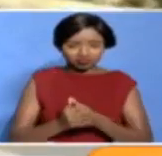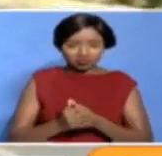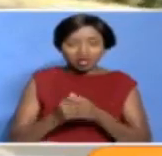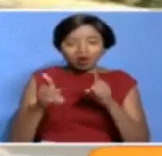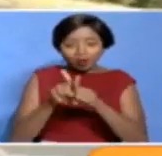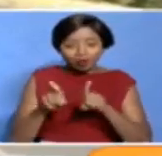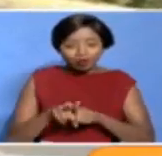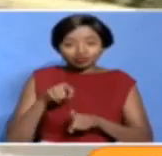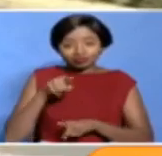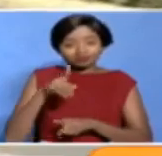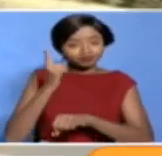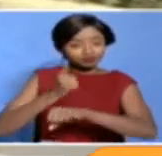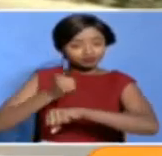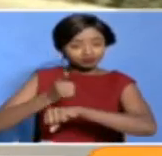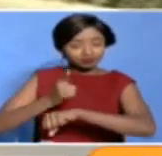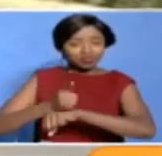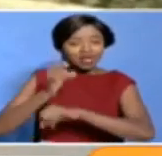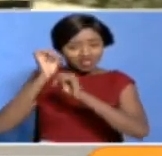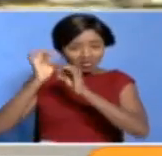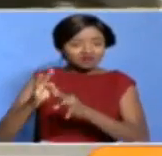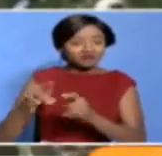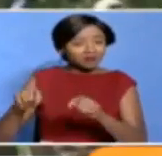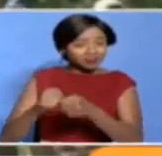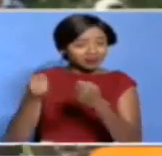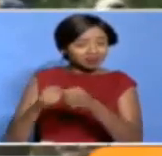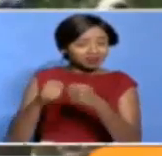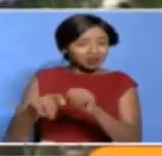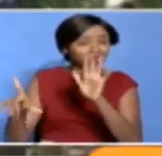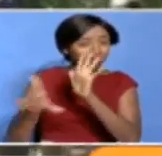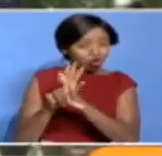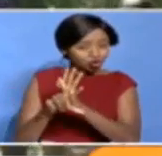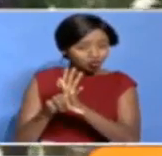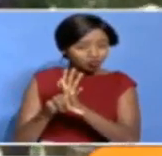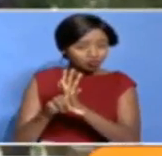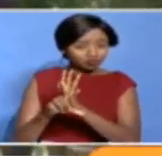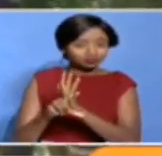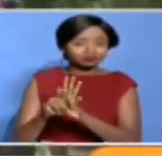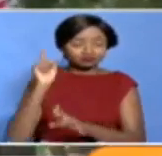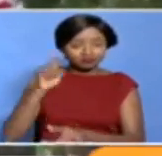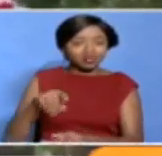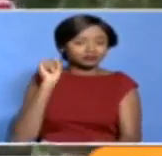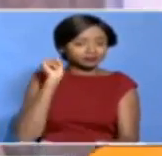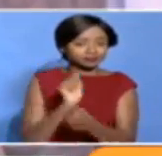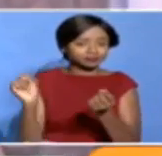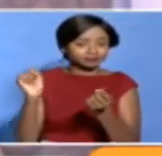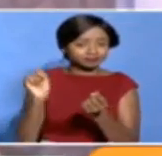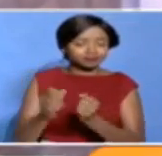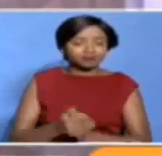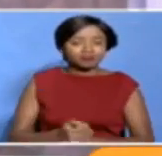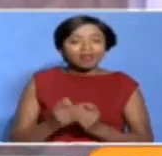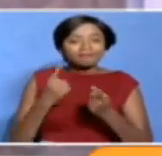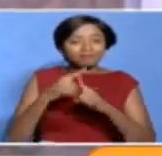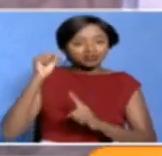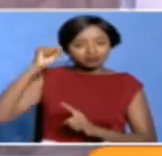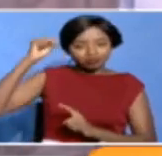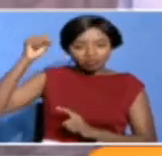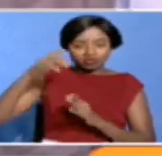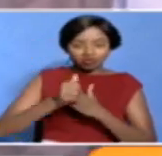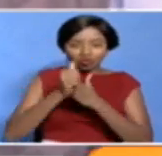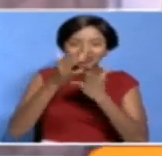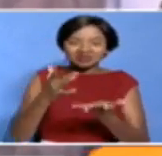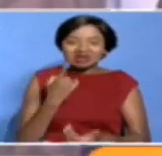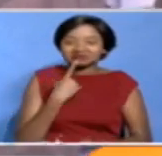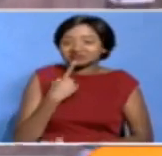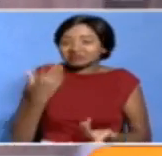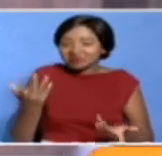warned drivers that tough action will be taken to those found flouting traffic rules. But the political leaders chose the opportunity to talk about